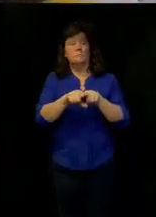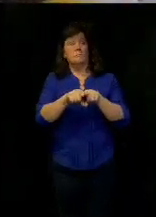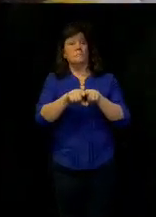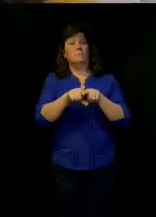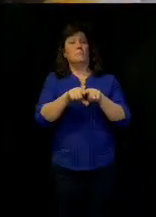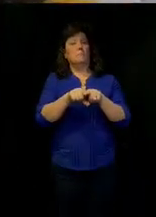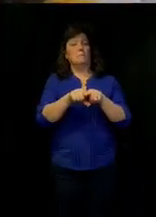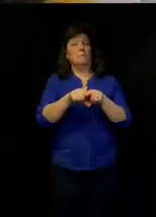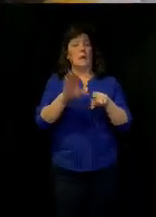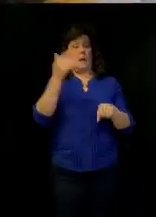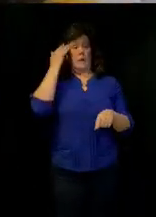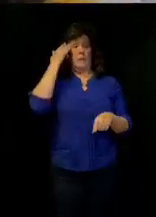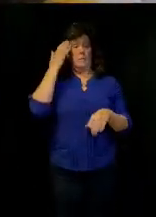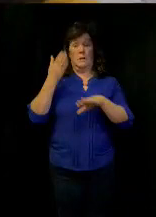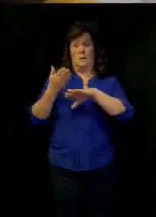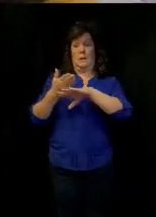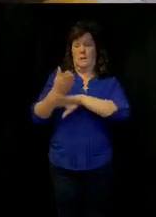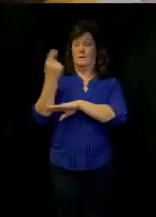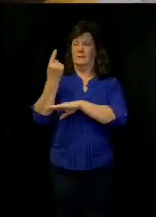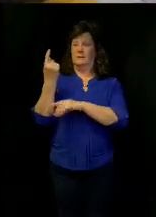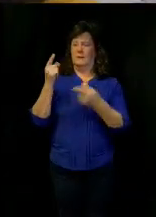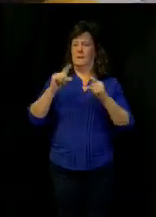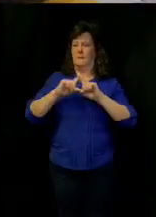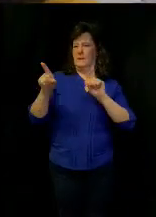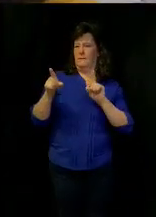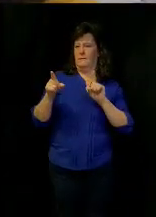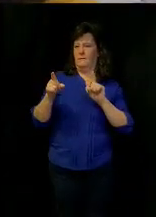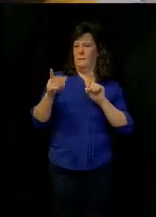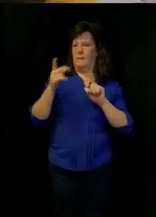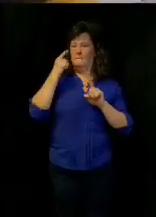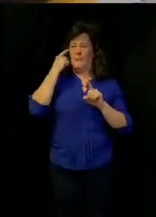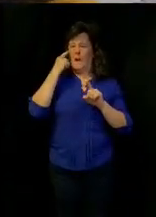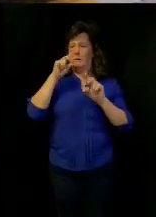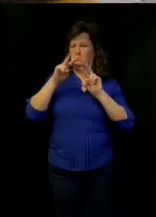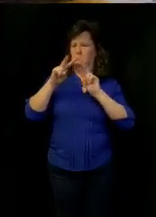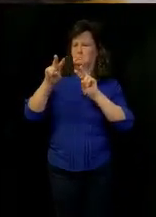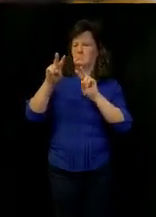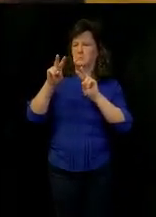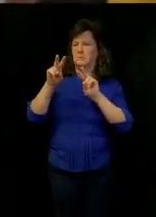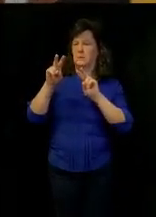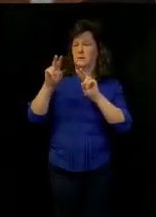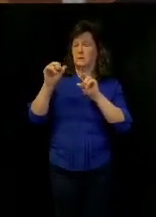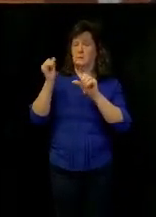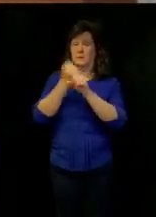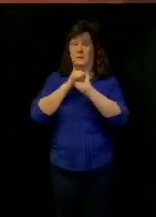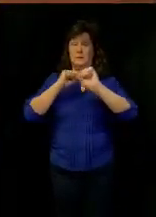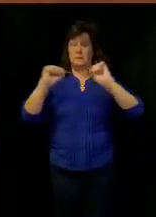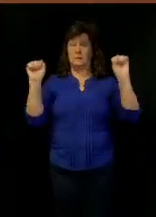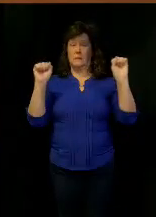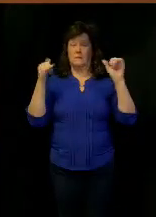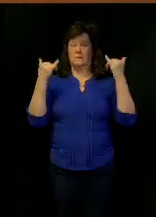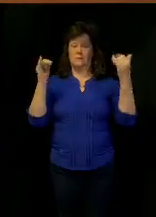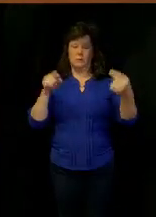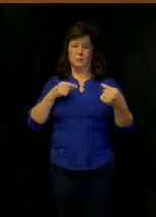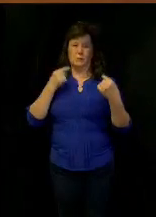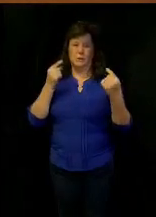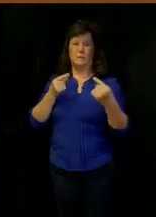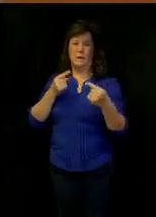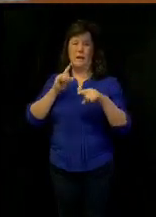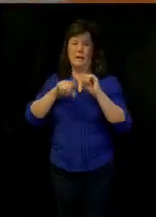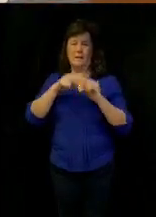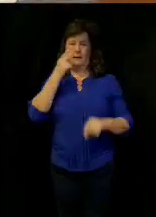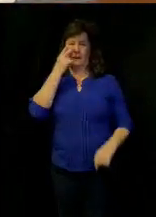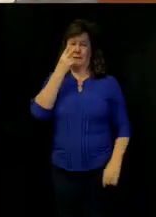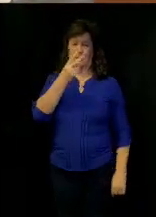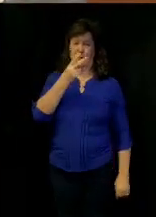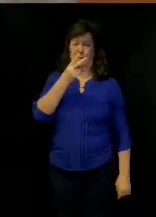I'm going to know them after something different than what I'm seeing. When someone gets in here and they get born again, but yet they're still having struggles, I can't see somebody